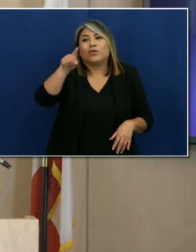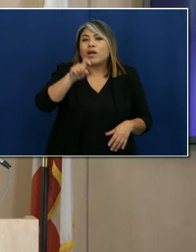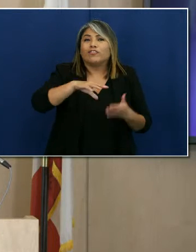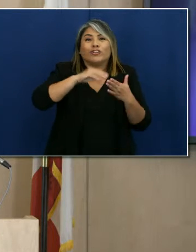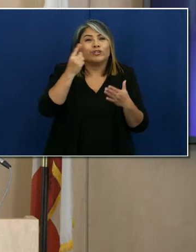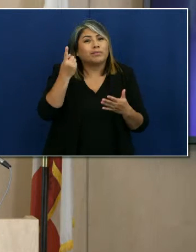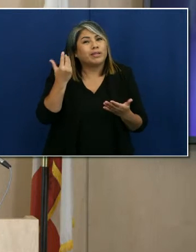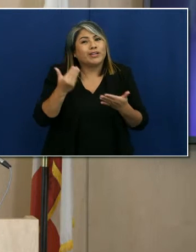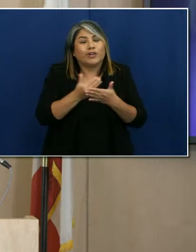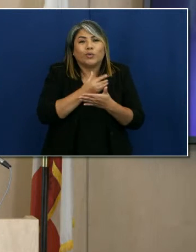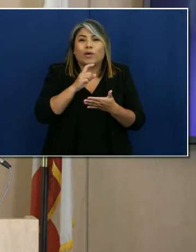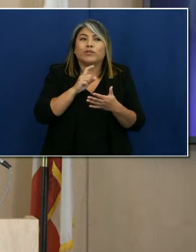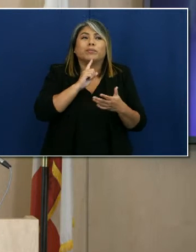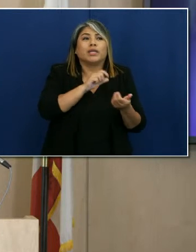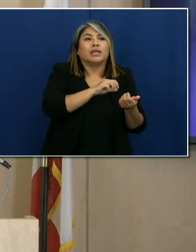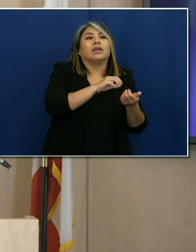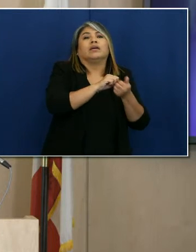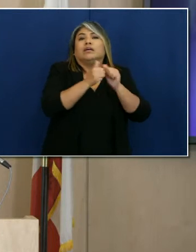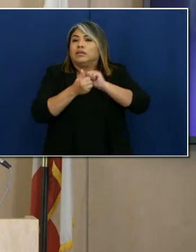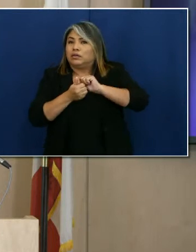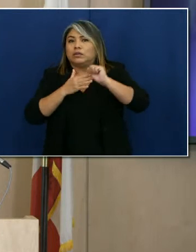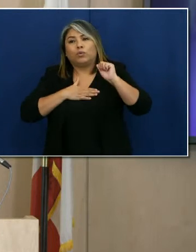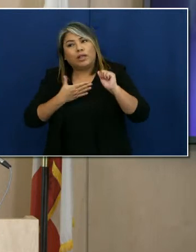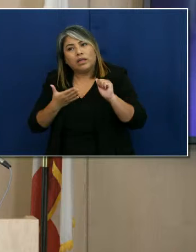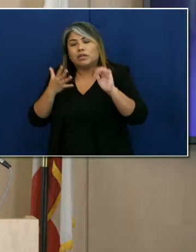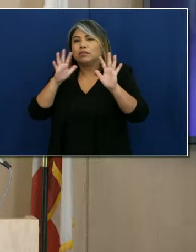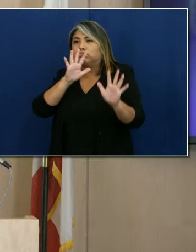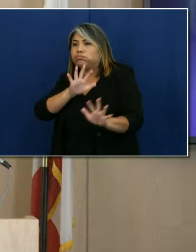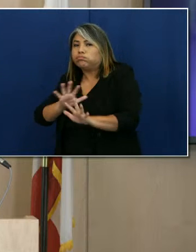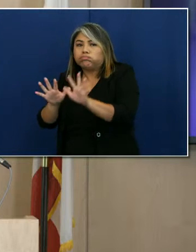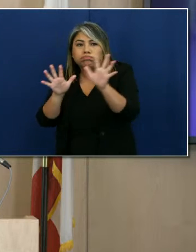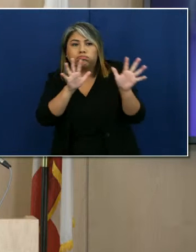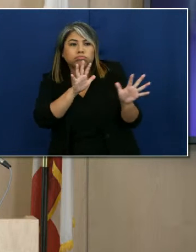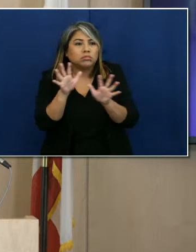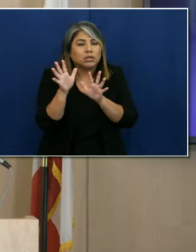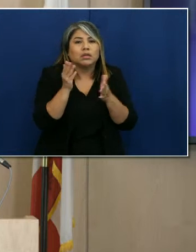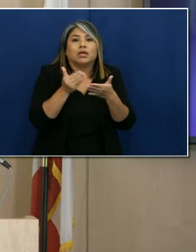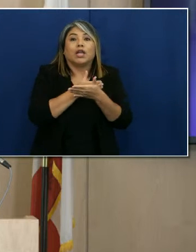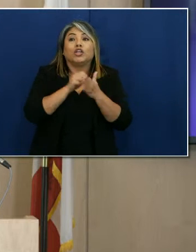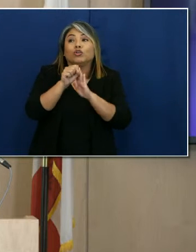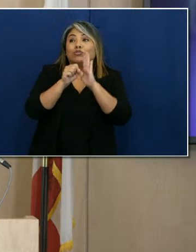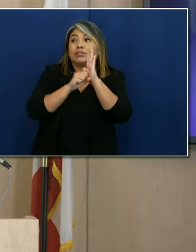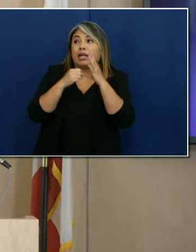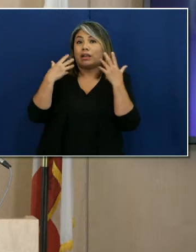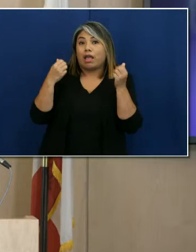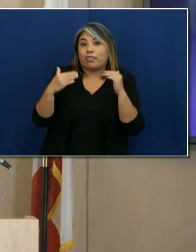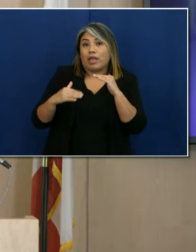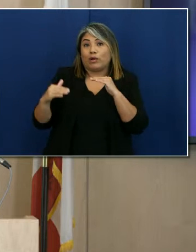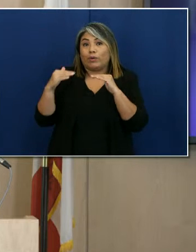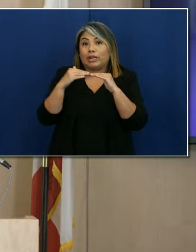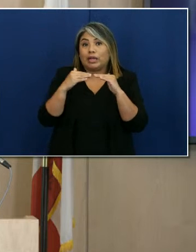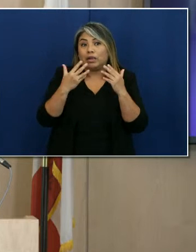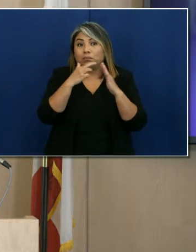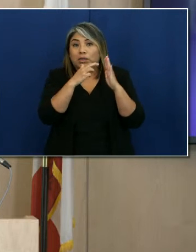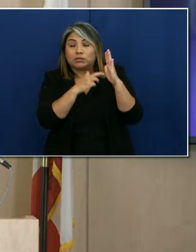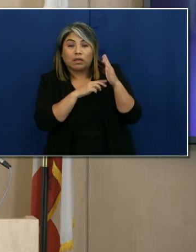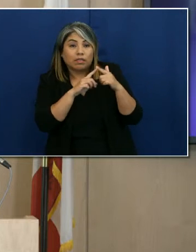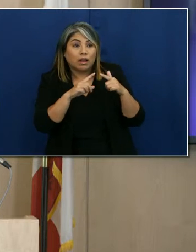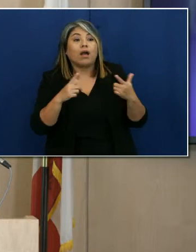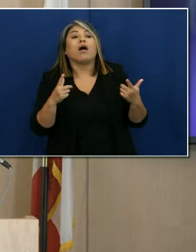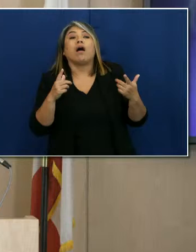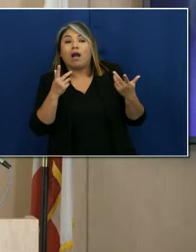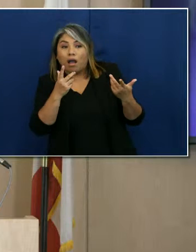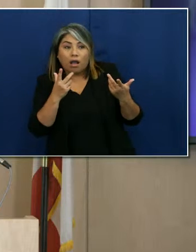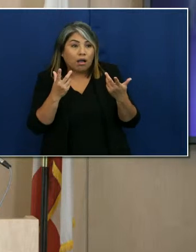new and you have to be willing to shift and adapt. And with the new state health equity metrics, we'll certainly be willing to do that and see if there's areas we can